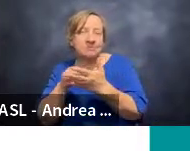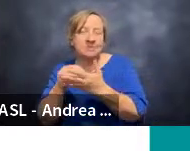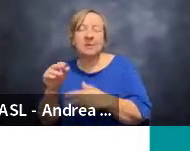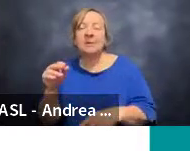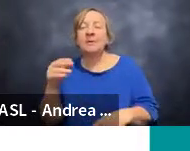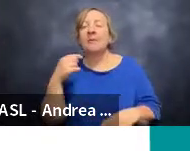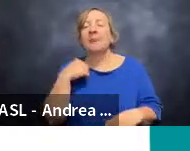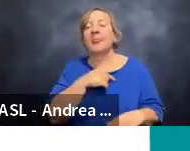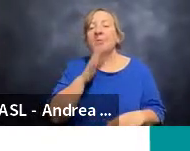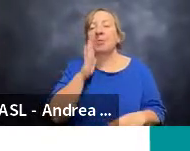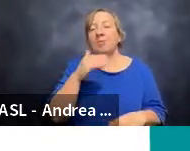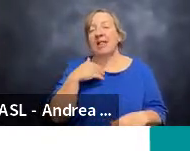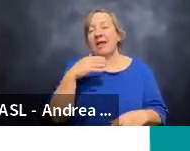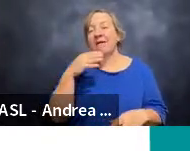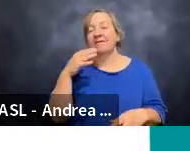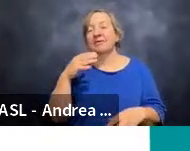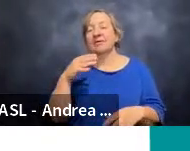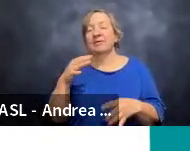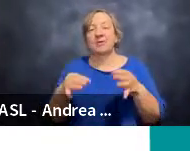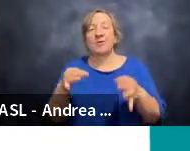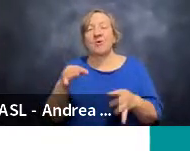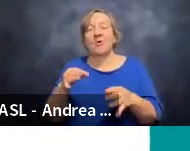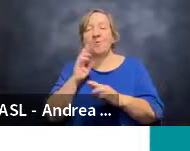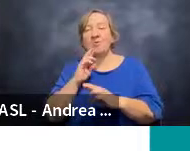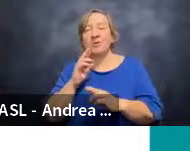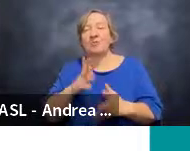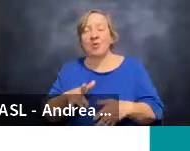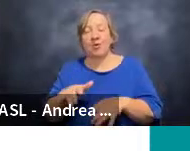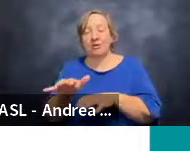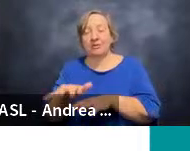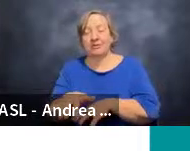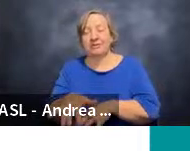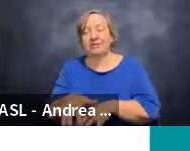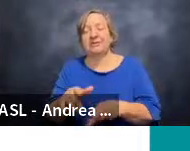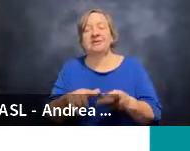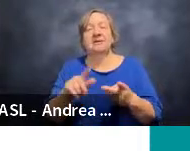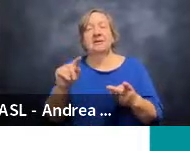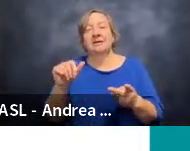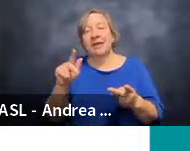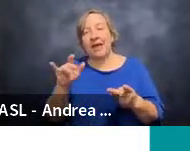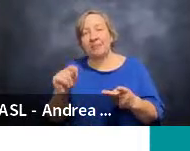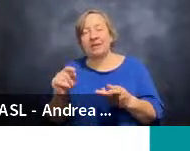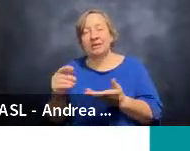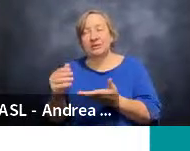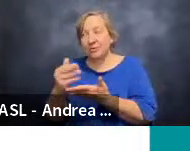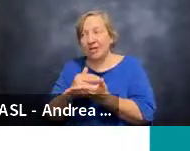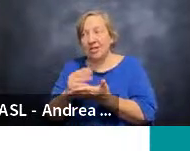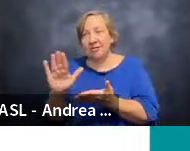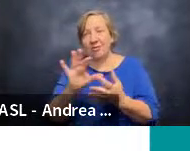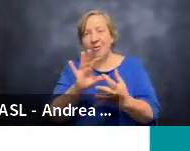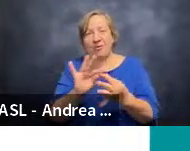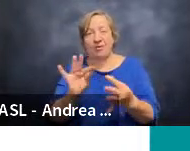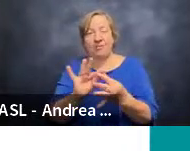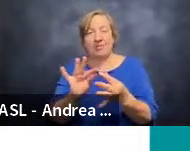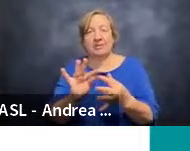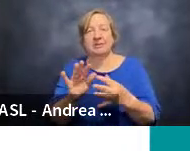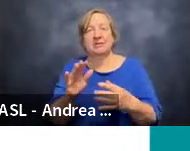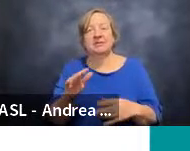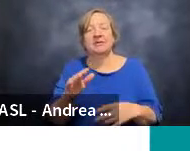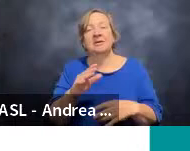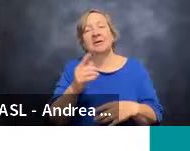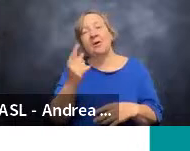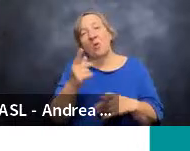have, again, court reporters and tablets to collect comments, and we will have an area of the room in both locations